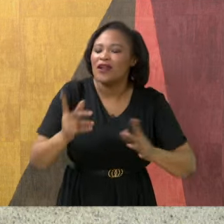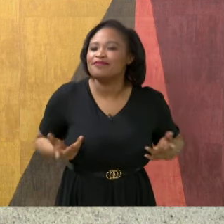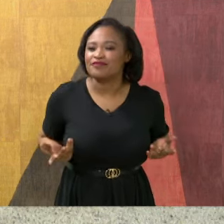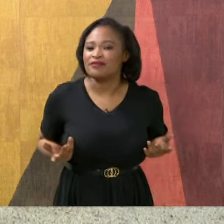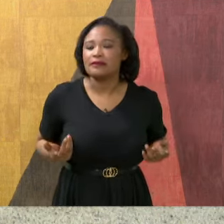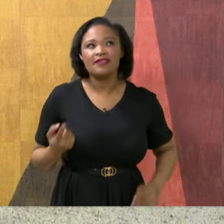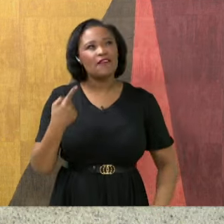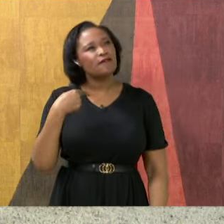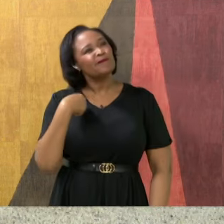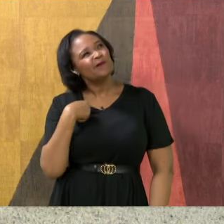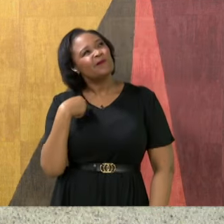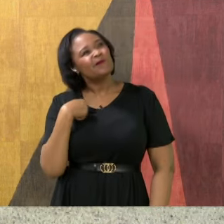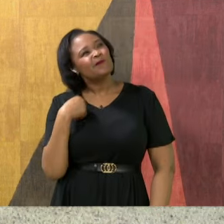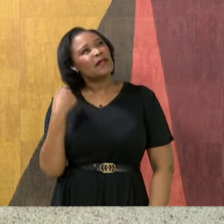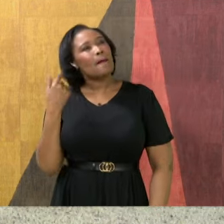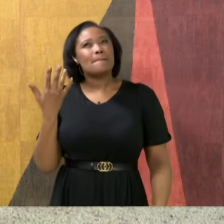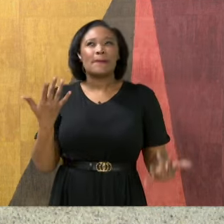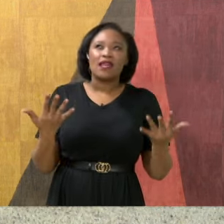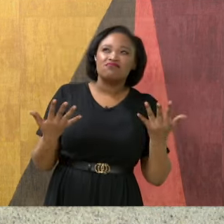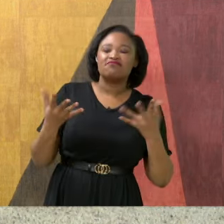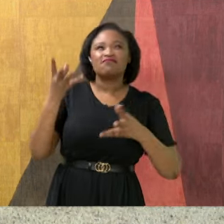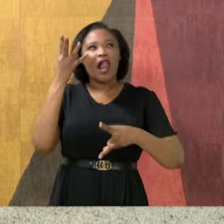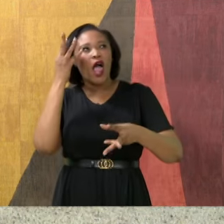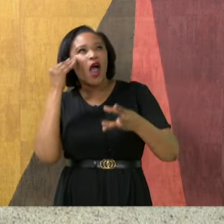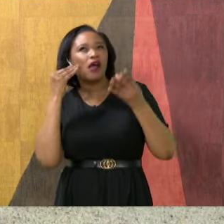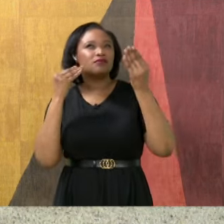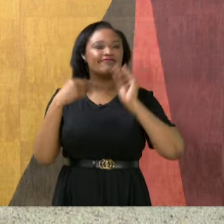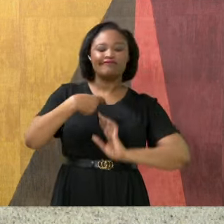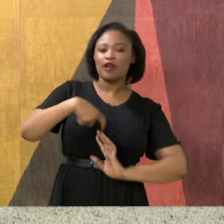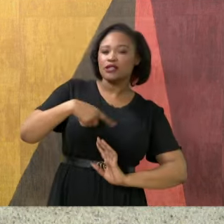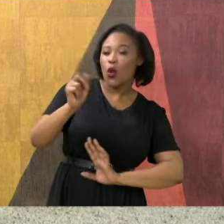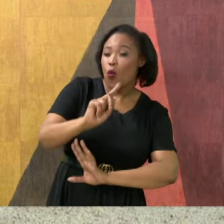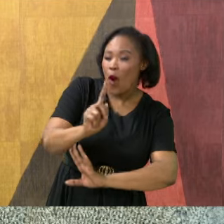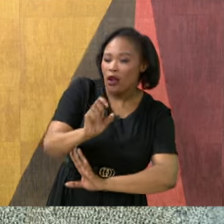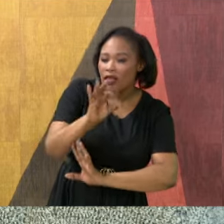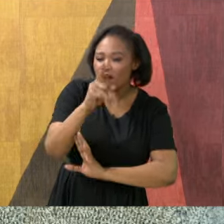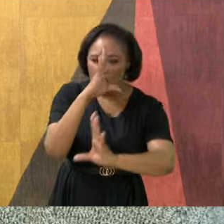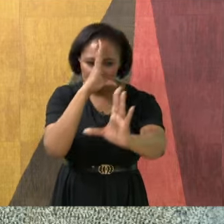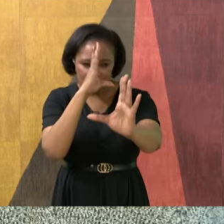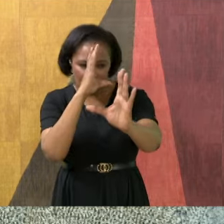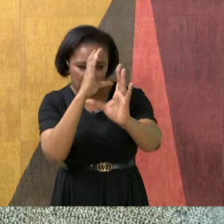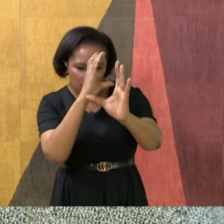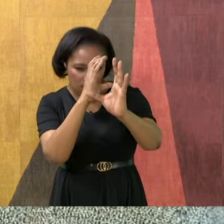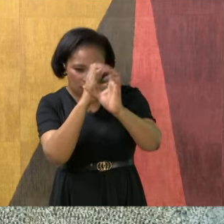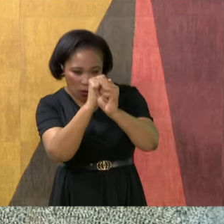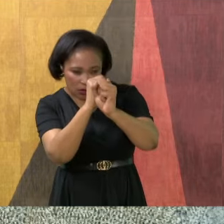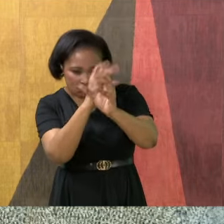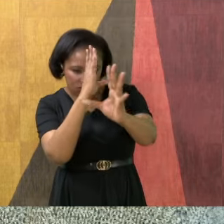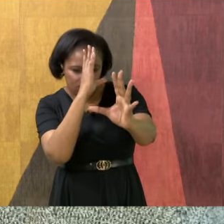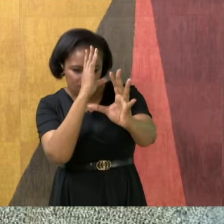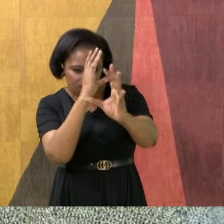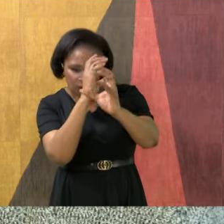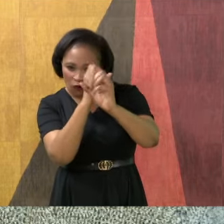lesson that I've learned personally is, if you keep focusing on where you're challenged, if you keep